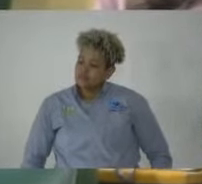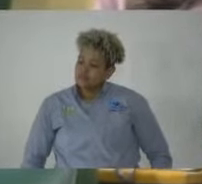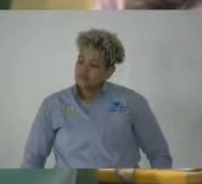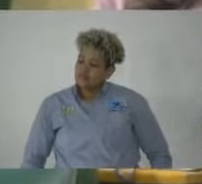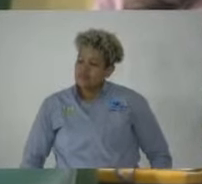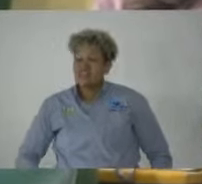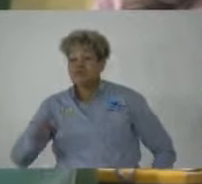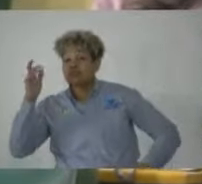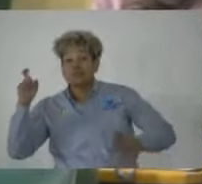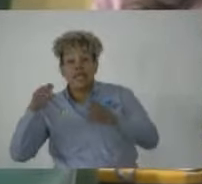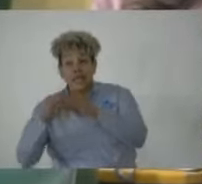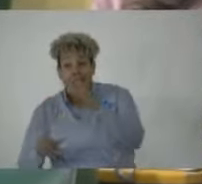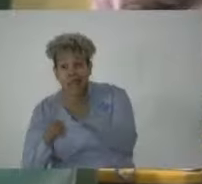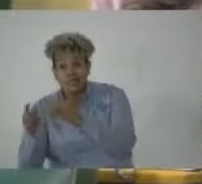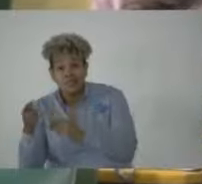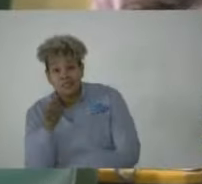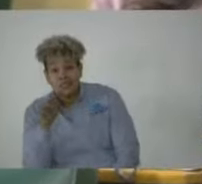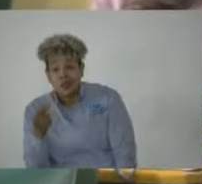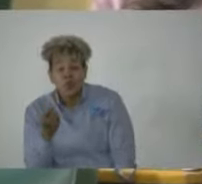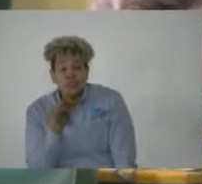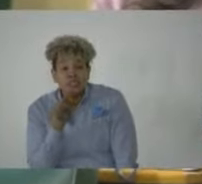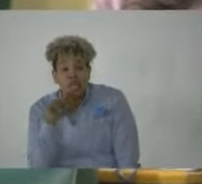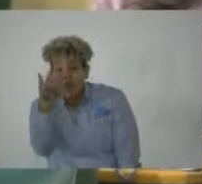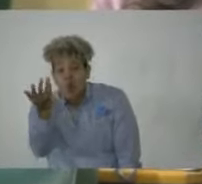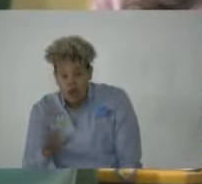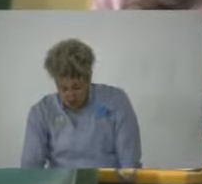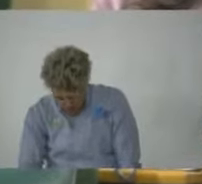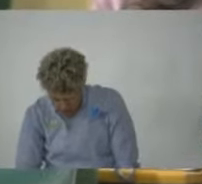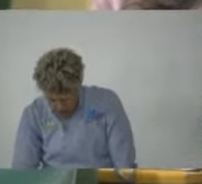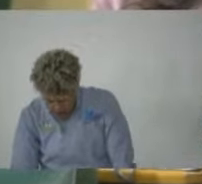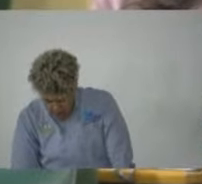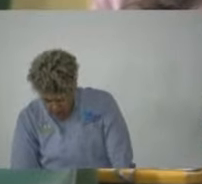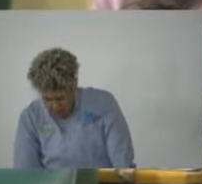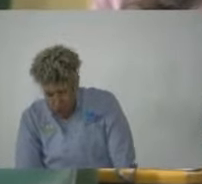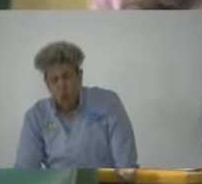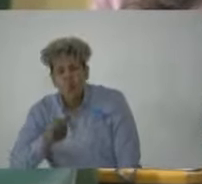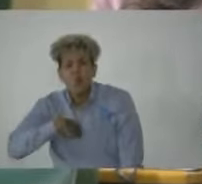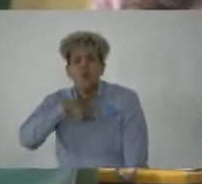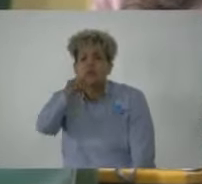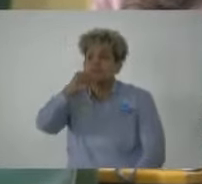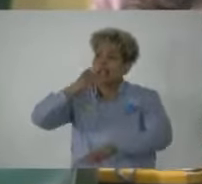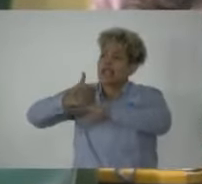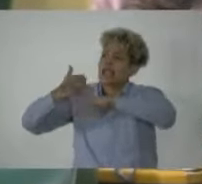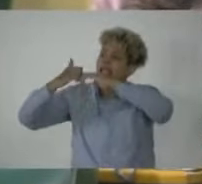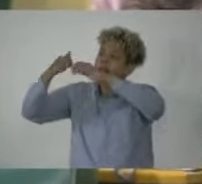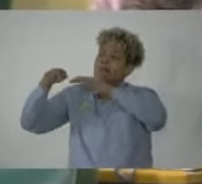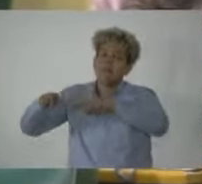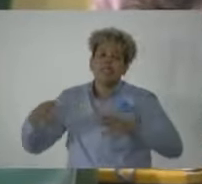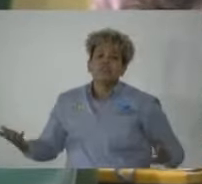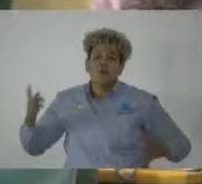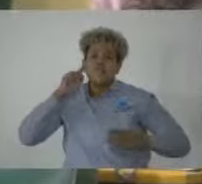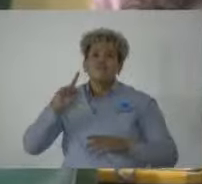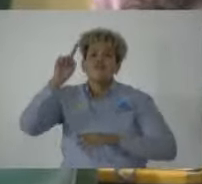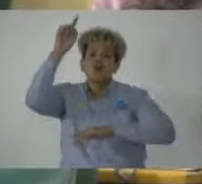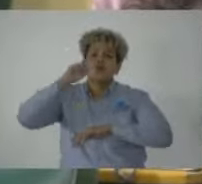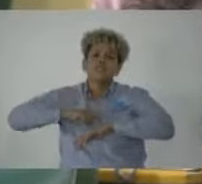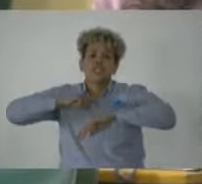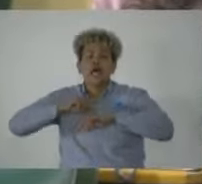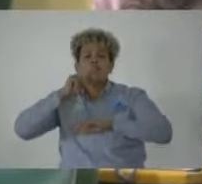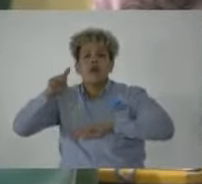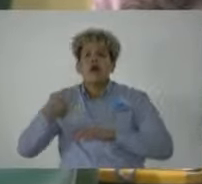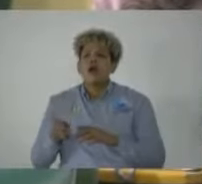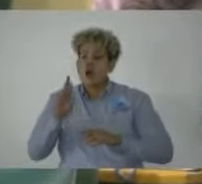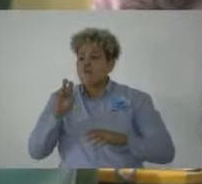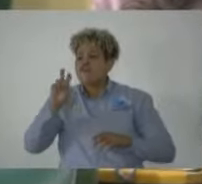Yes. Mr. Speaker, in addition to that, we are implementing for the first time a